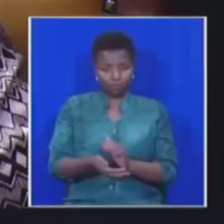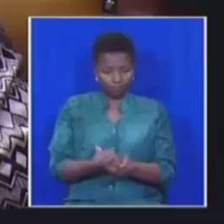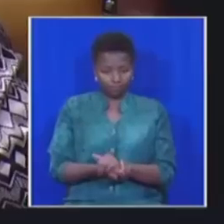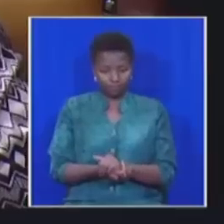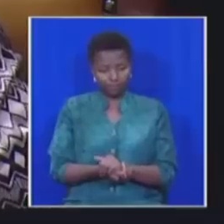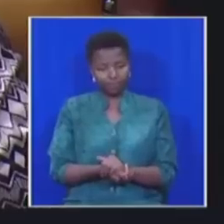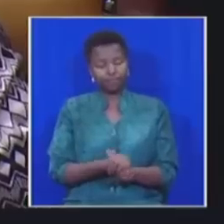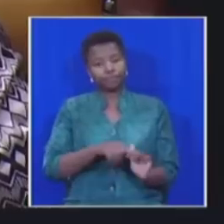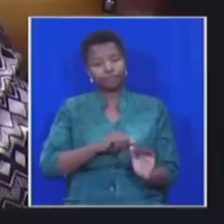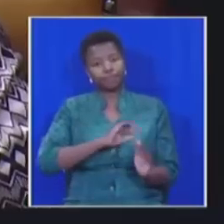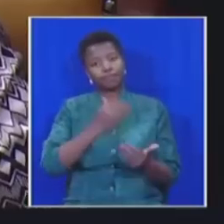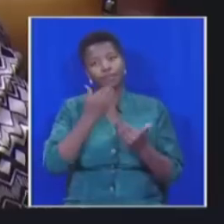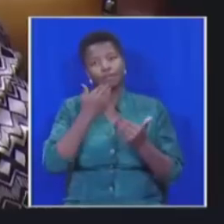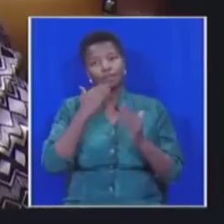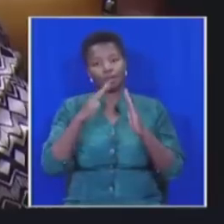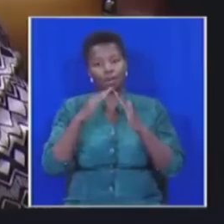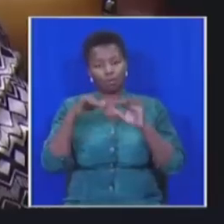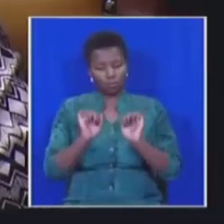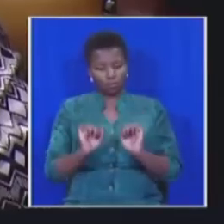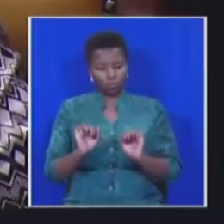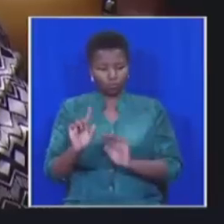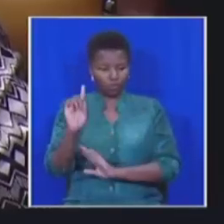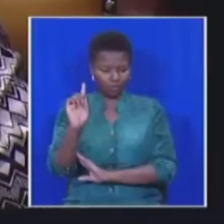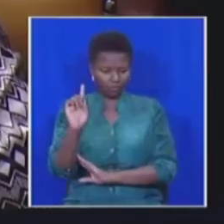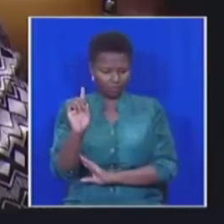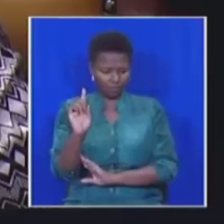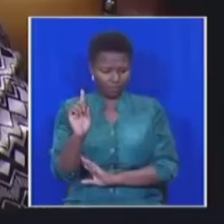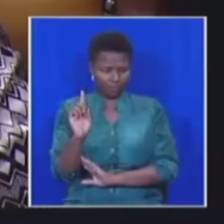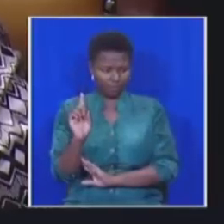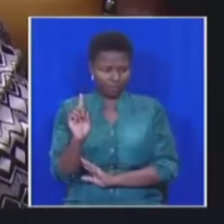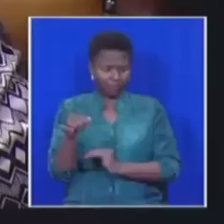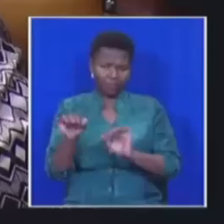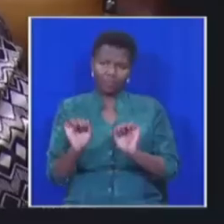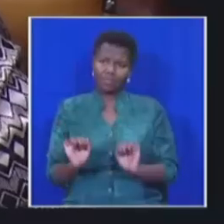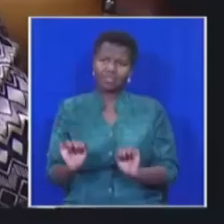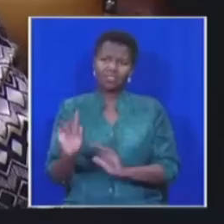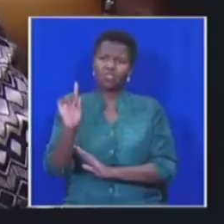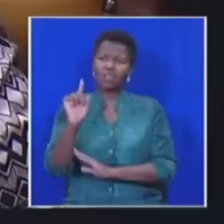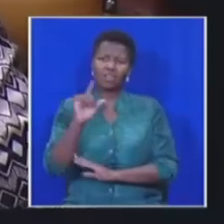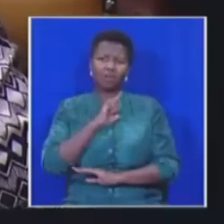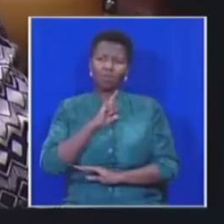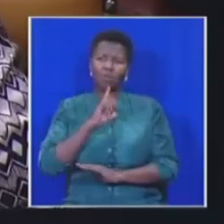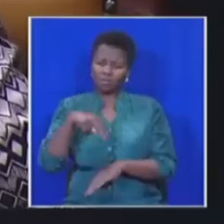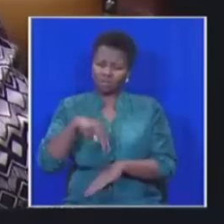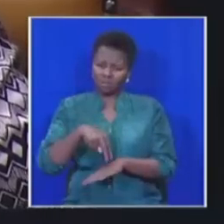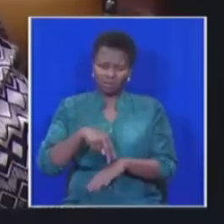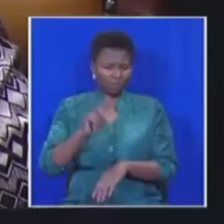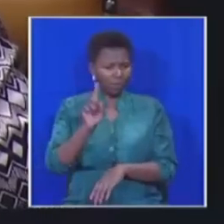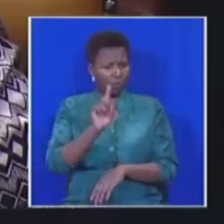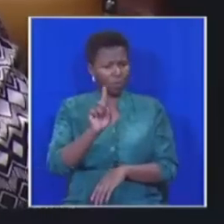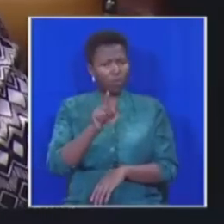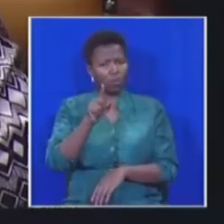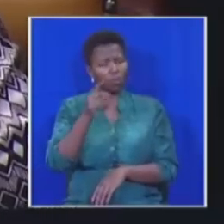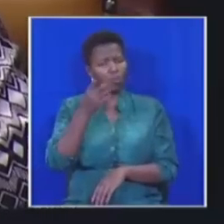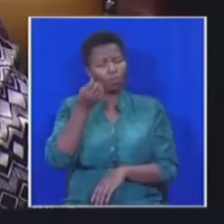Thank you, House Chair. A chair, on a point of order. What point of order, Honorable? No, no, you